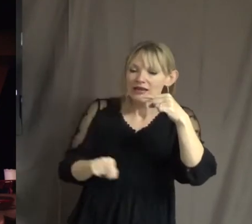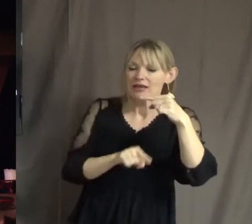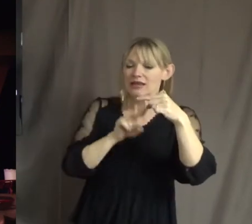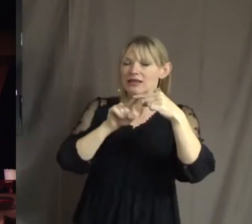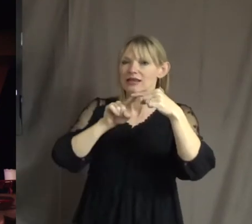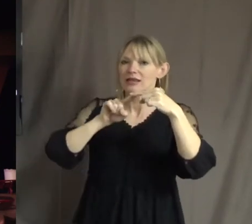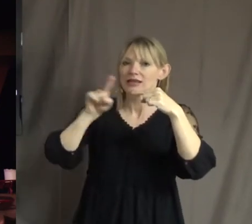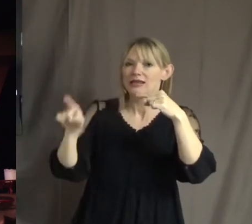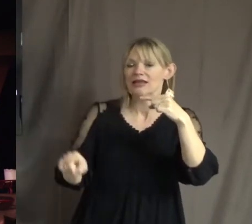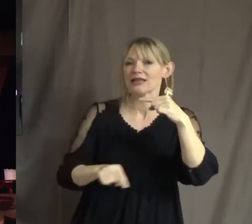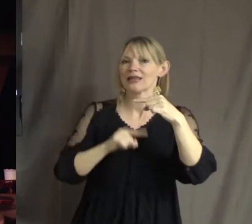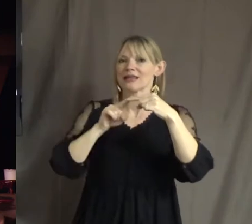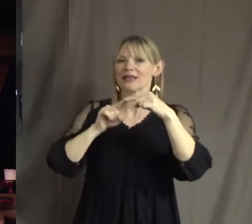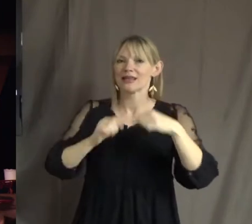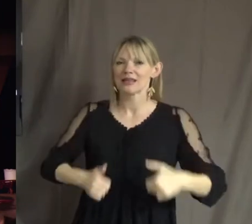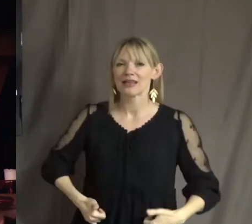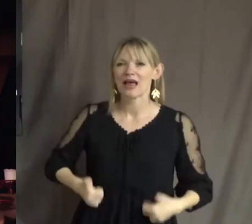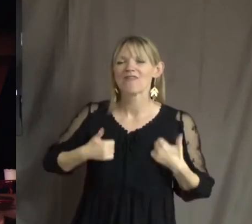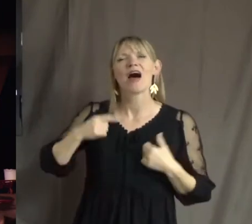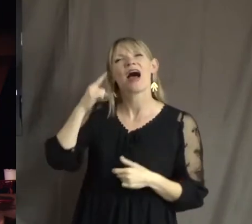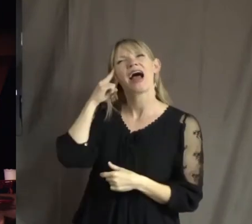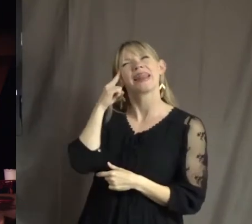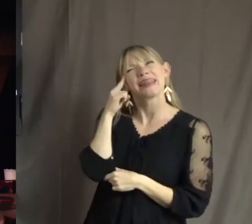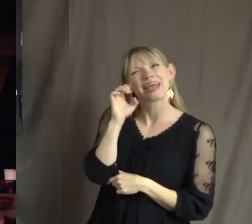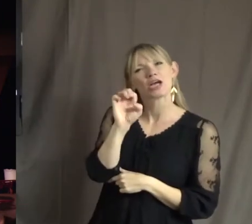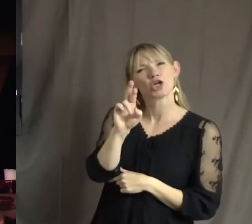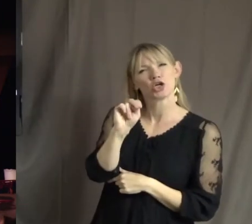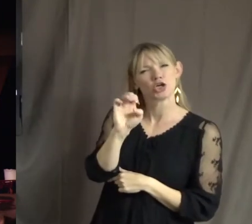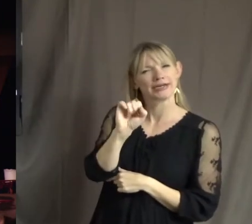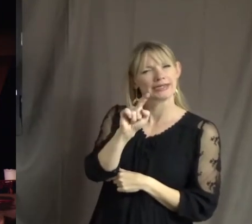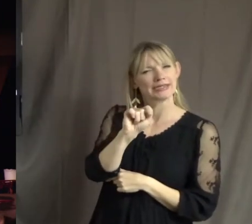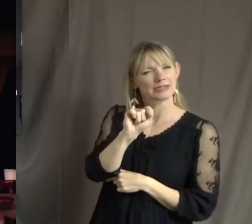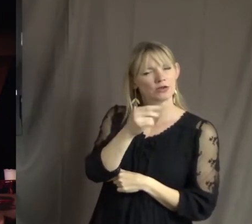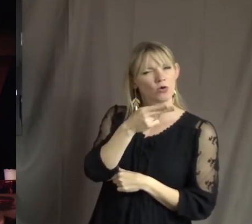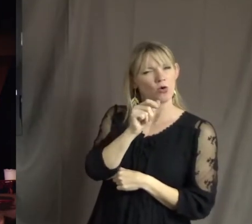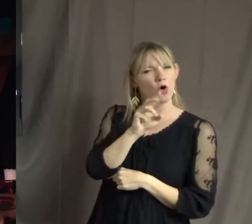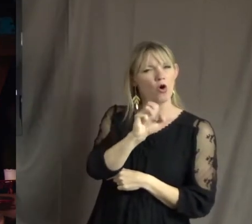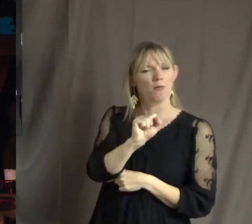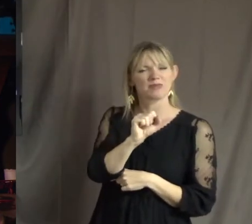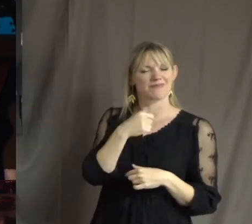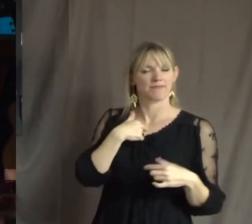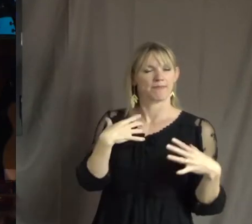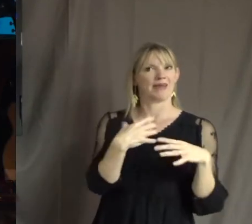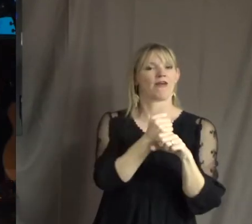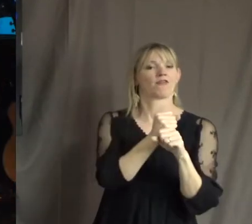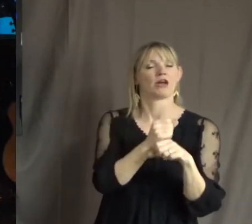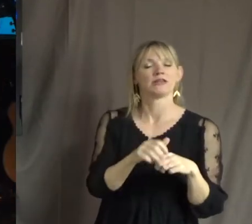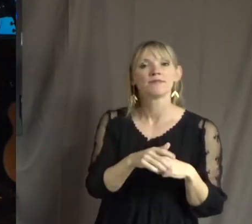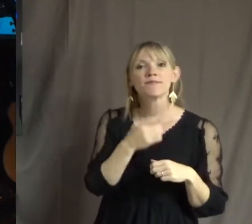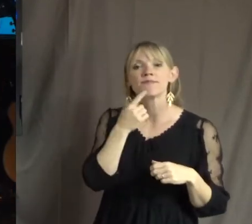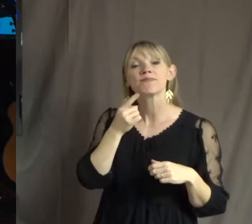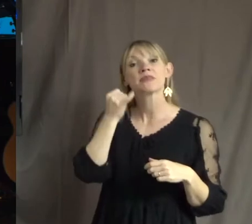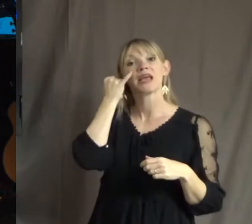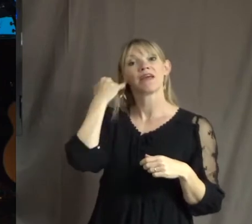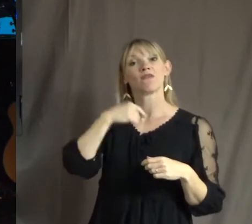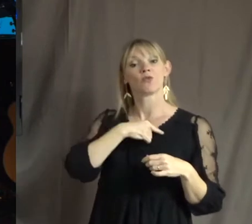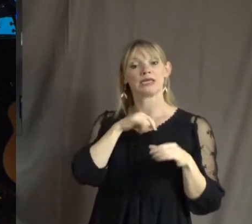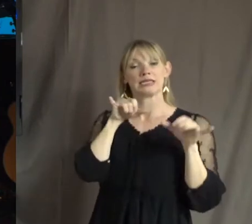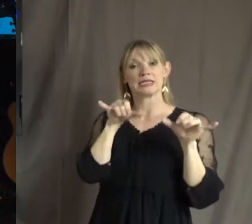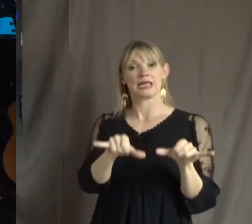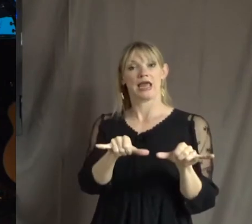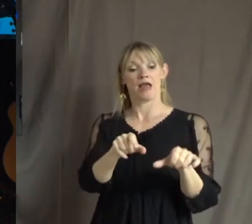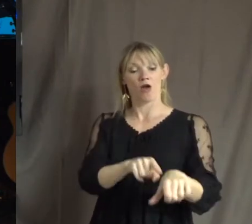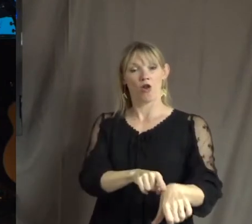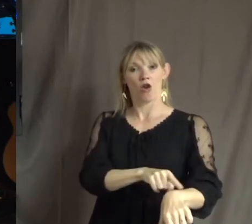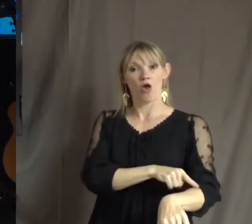life. And I think it was Ernest Holmes, and I'm just paraphrasing him, that he said that if we stay too long